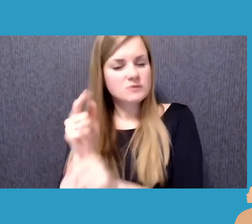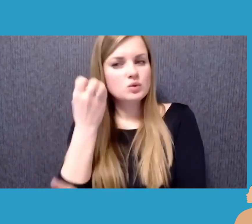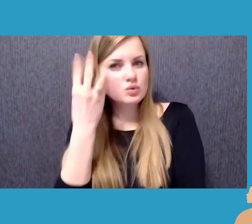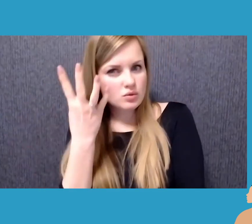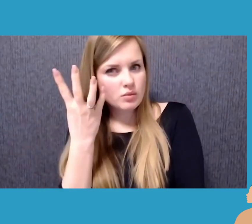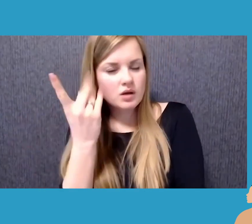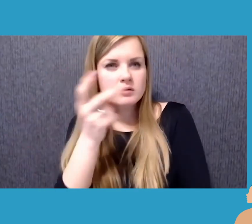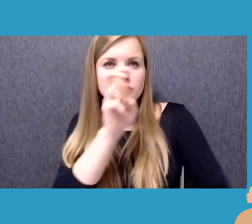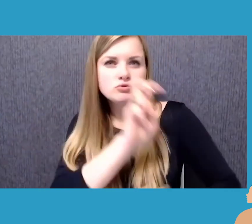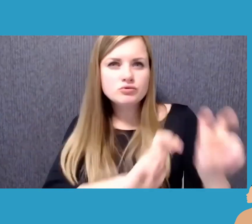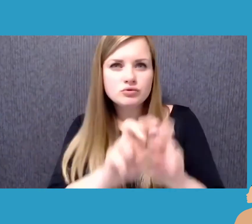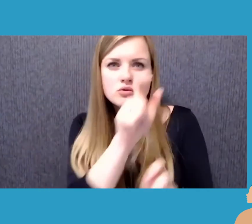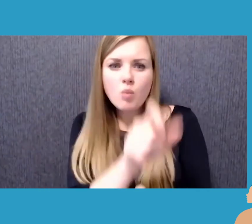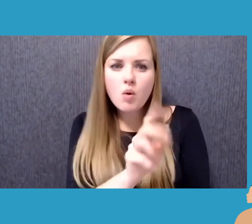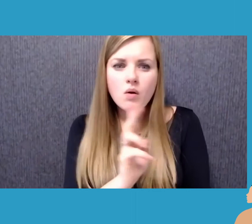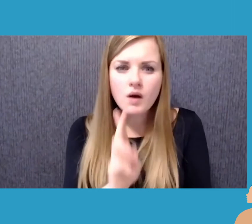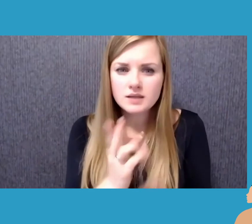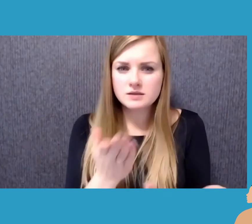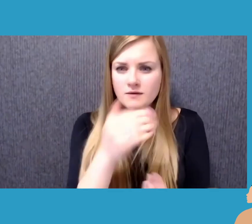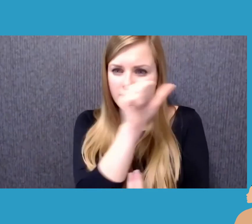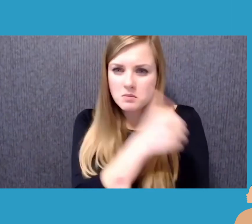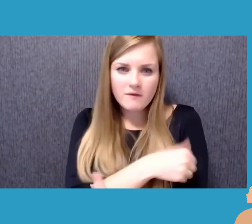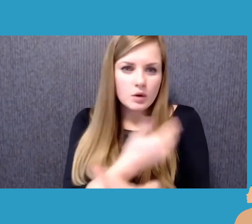hate speech comments.